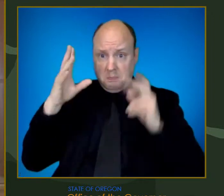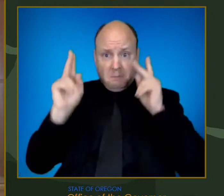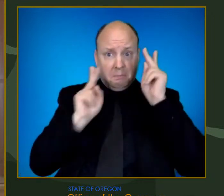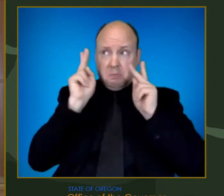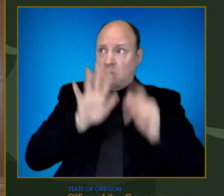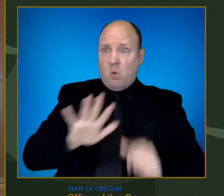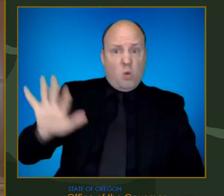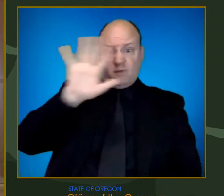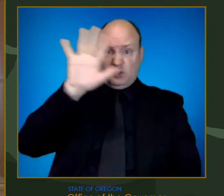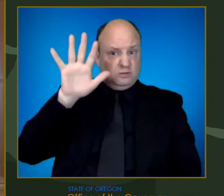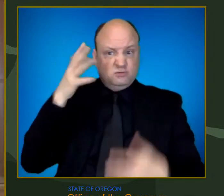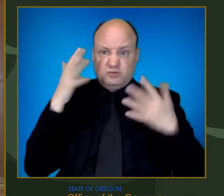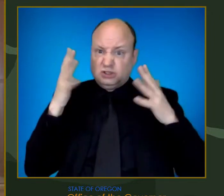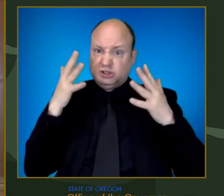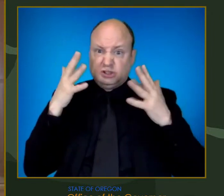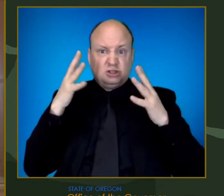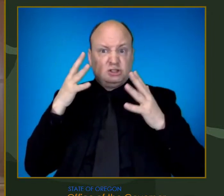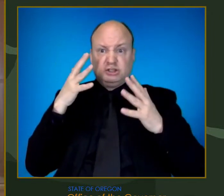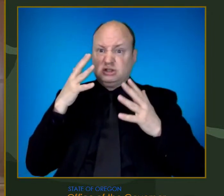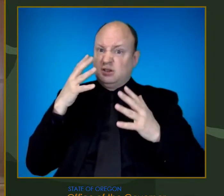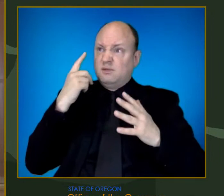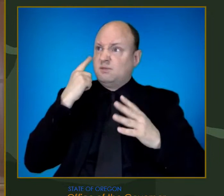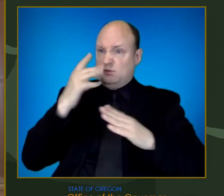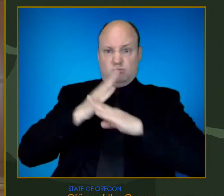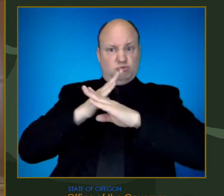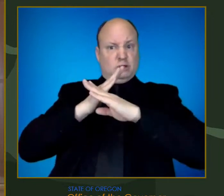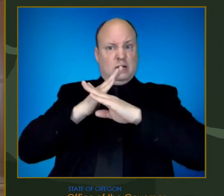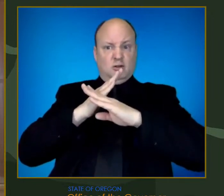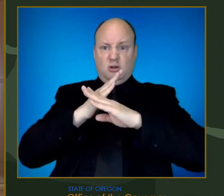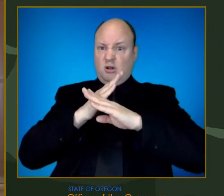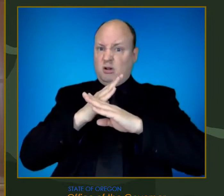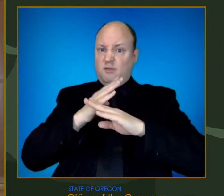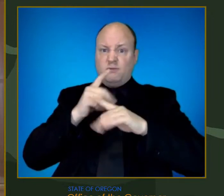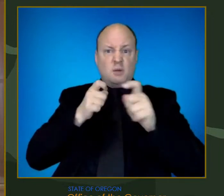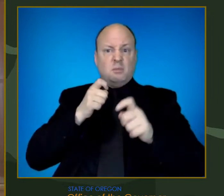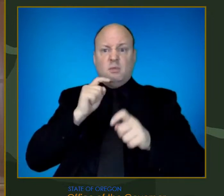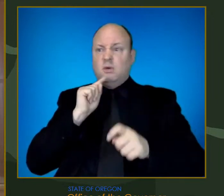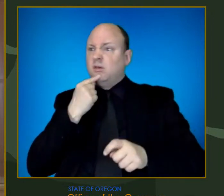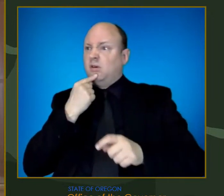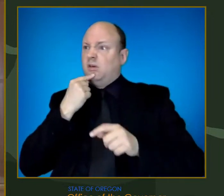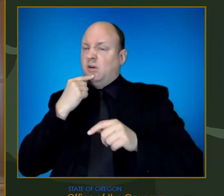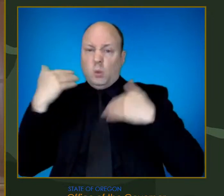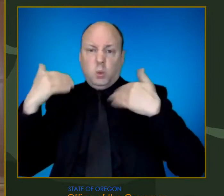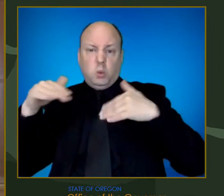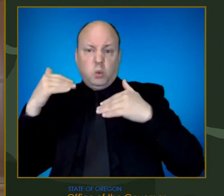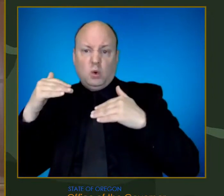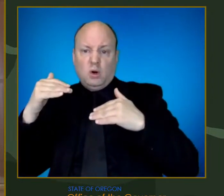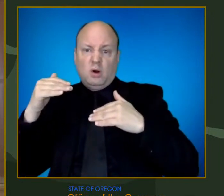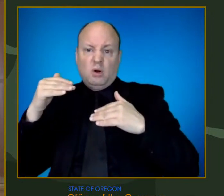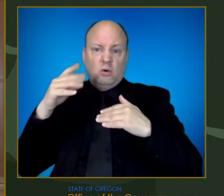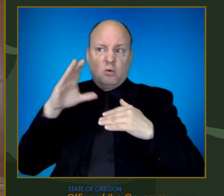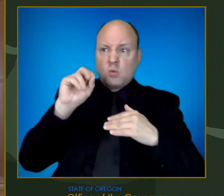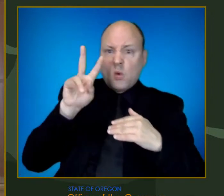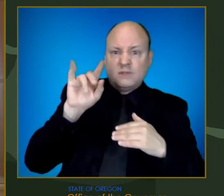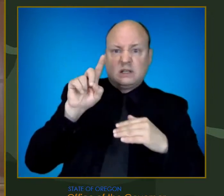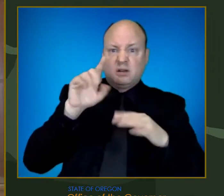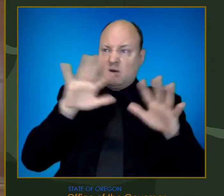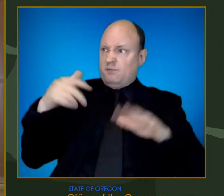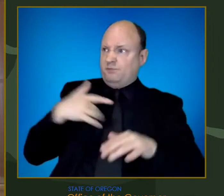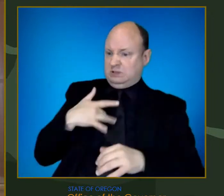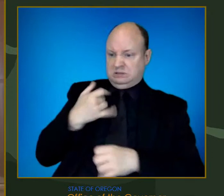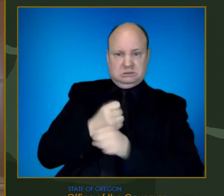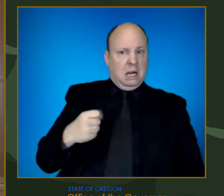provides me from serious illness and death from COVID-19. As you are well